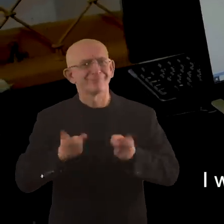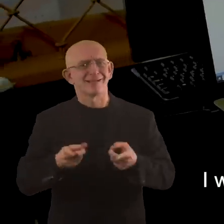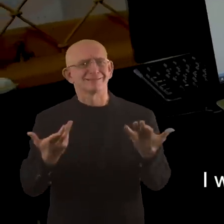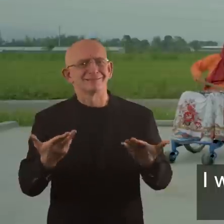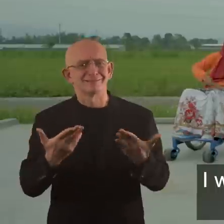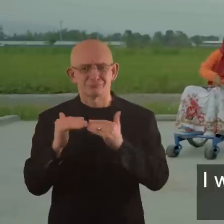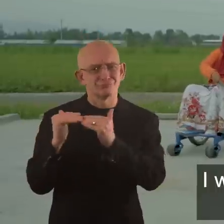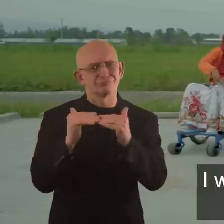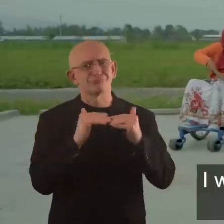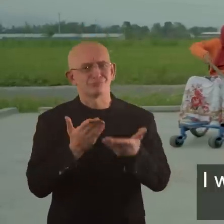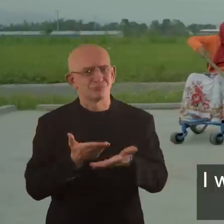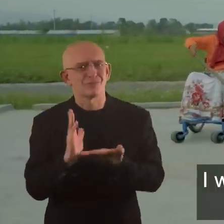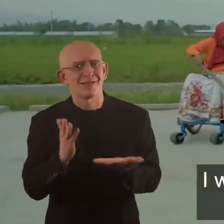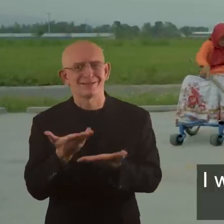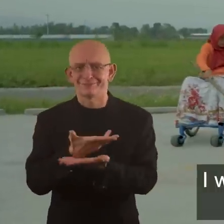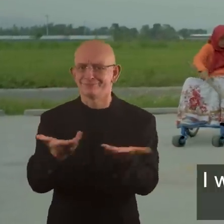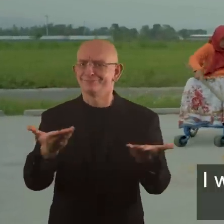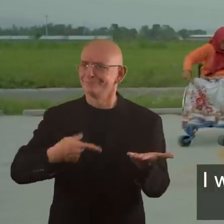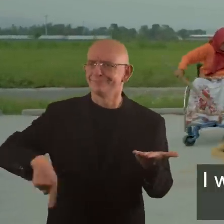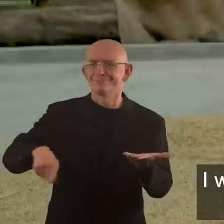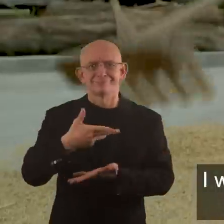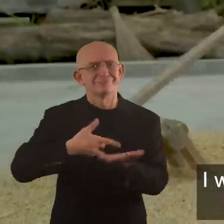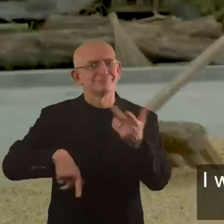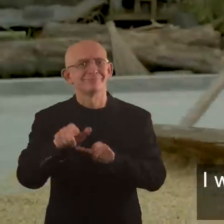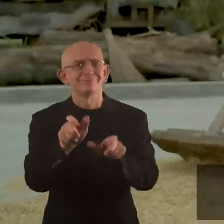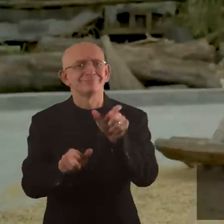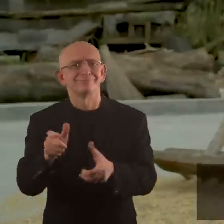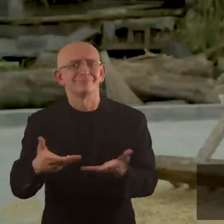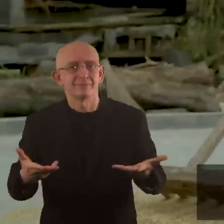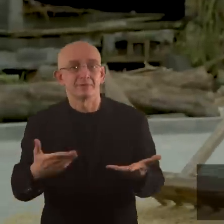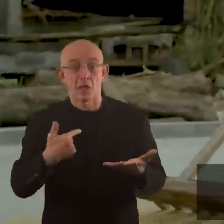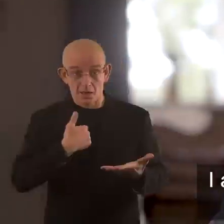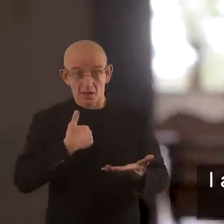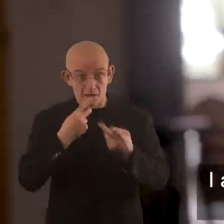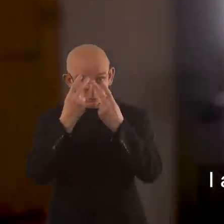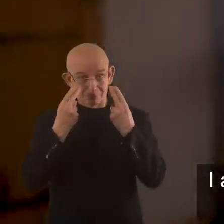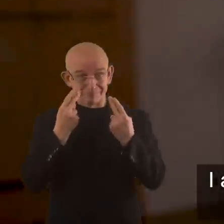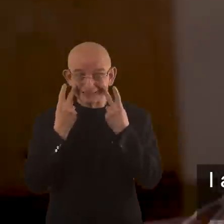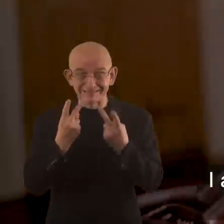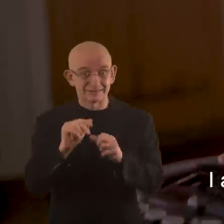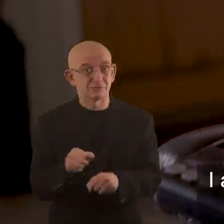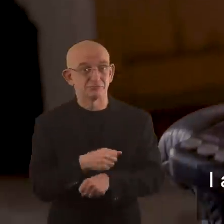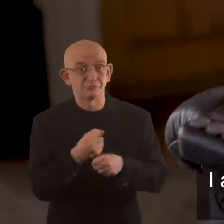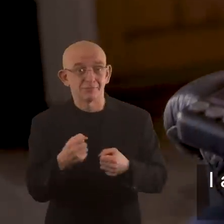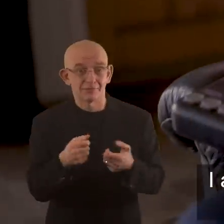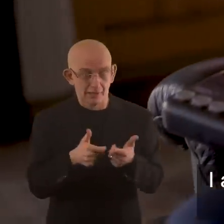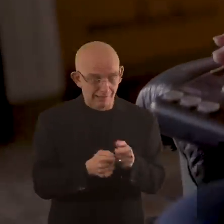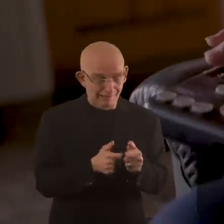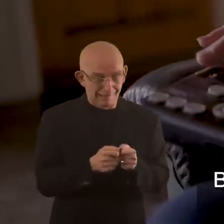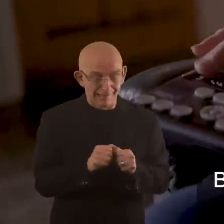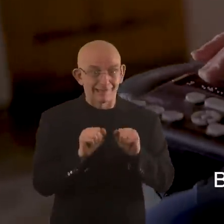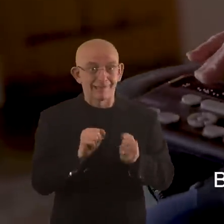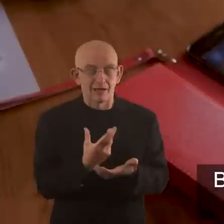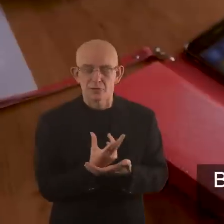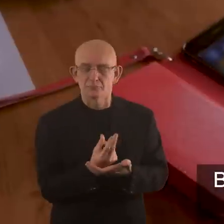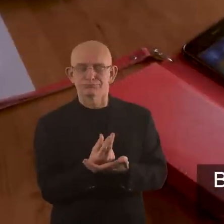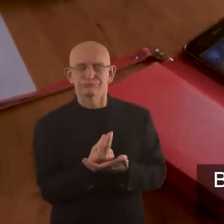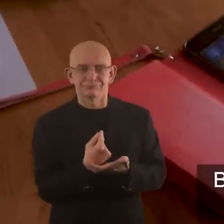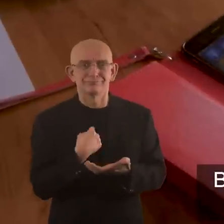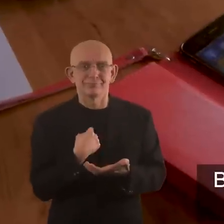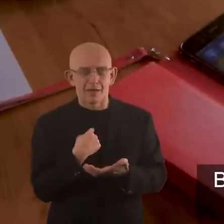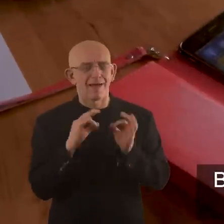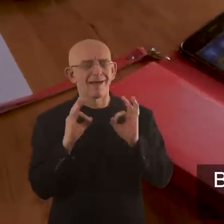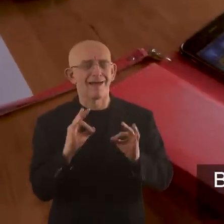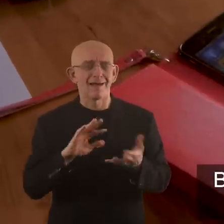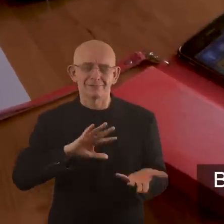Saya ingin kita mempunyai hak yang sama di masyarakat. I am totally blind. Being able